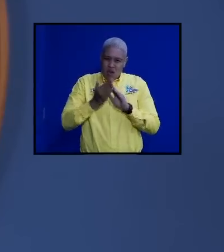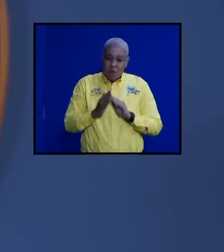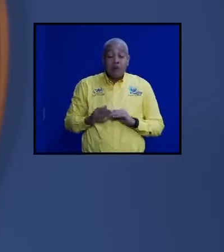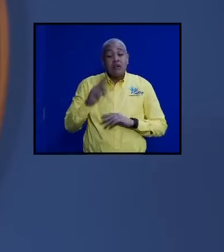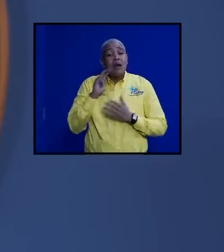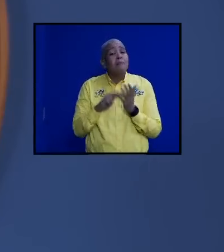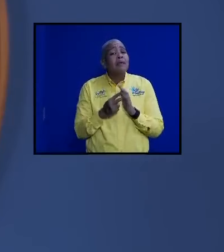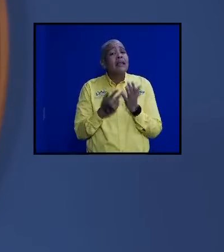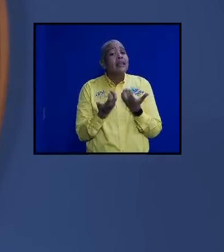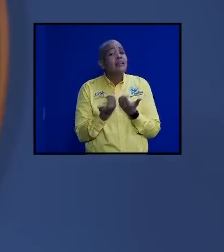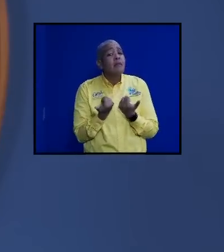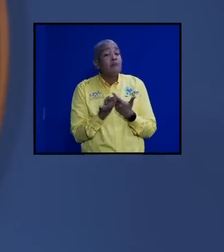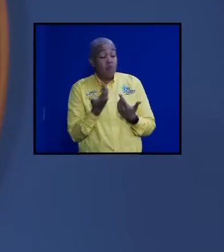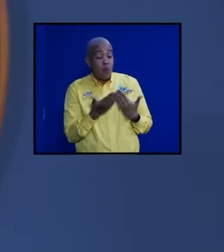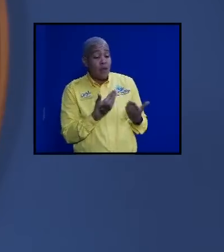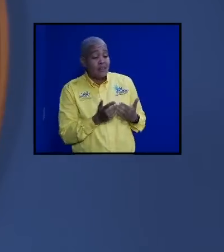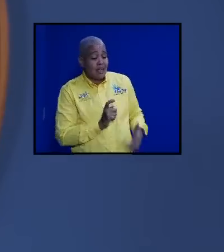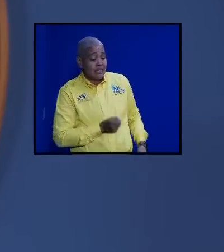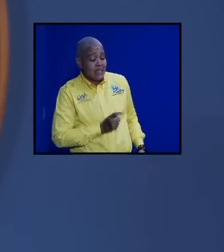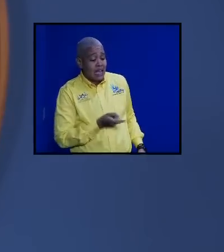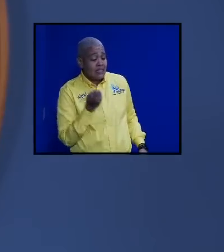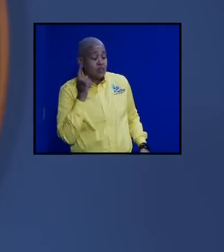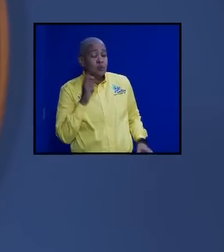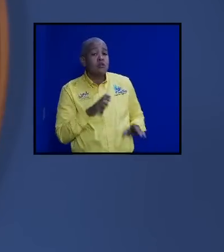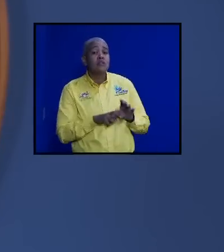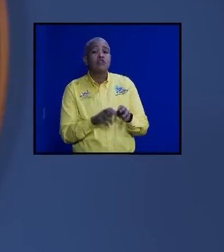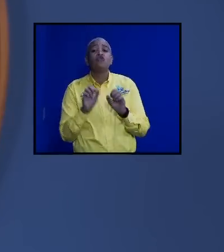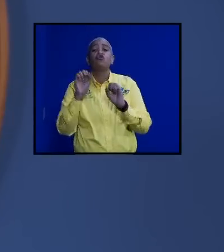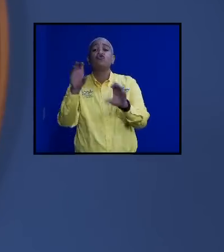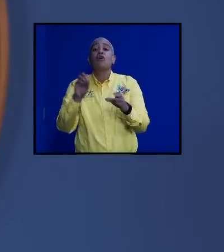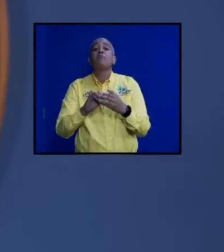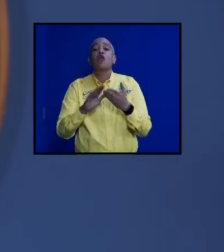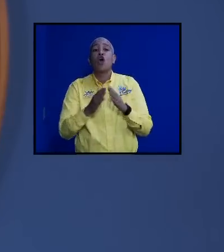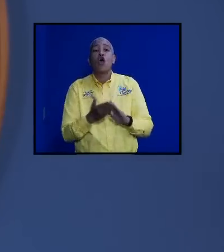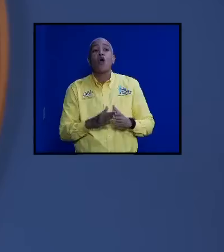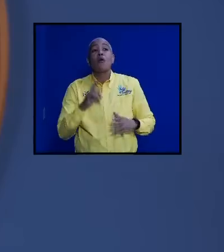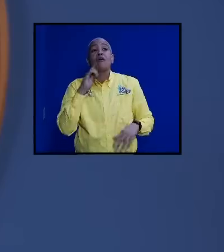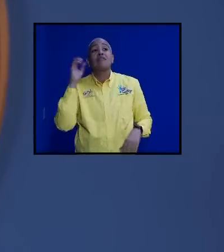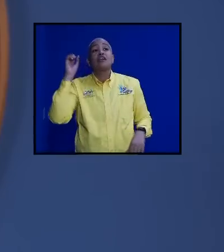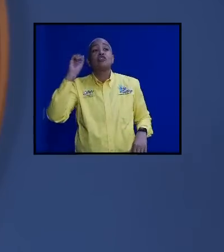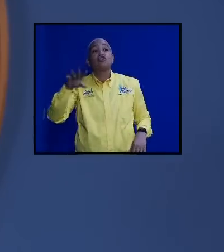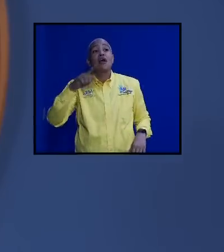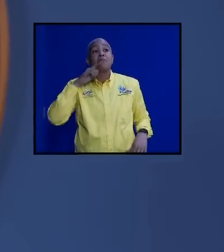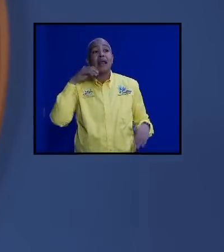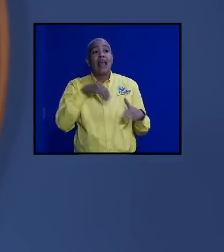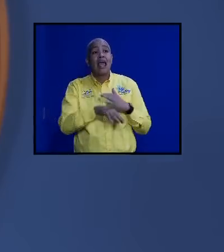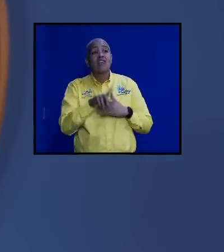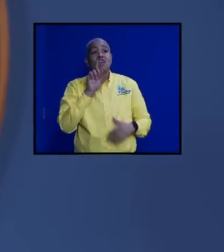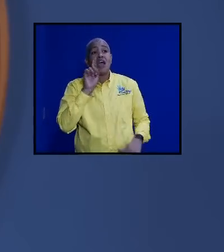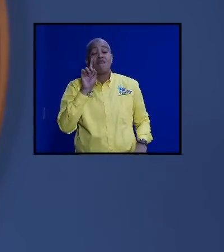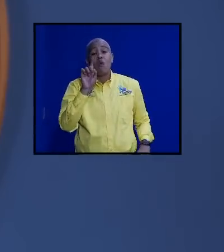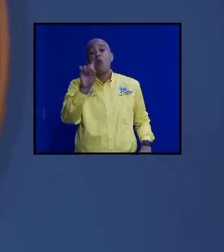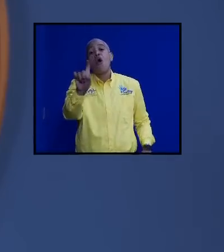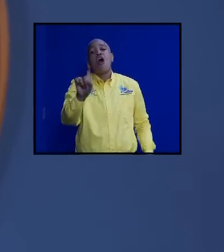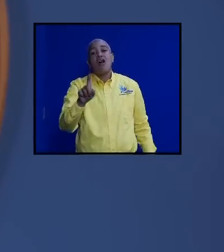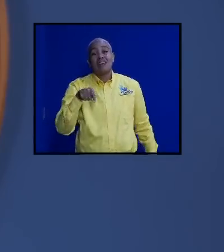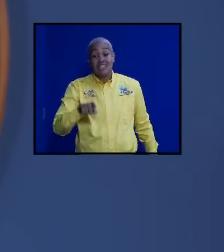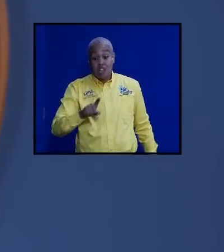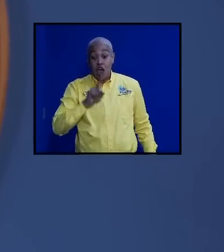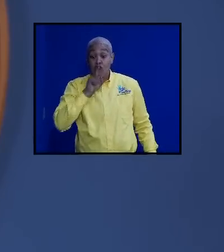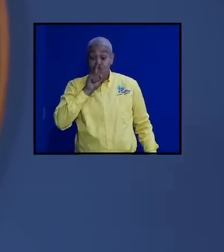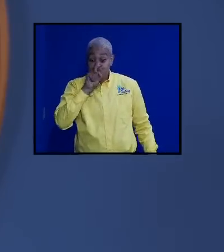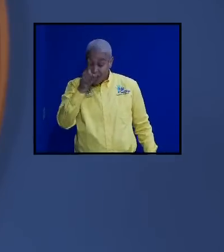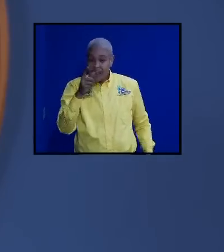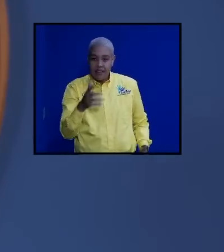is between whether a taxi will take you into the community to drop you off, or they have to drop you off at the entrance and you walk in. These are